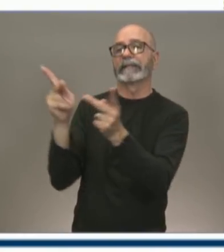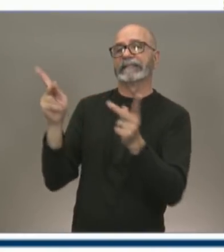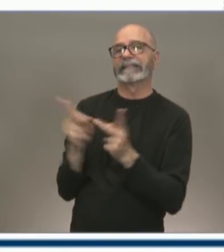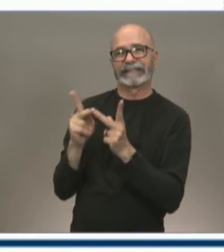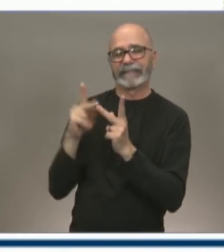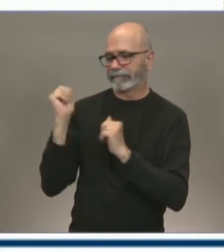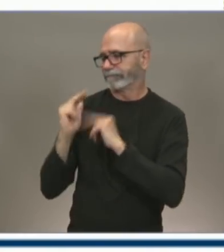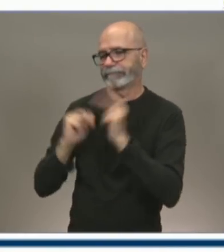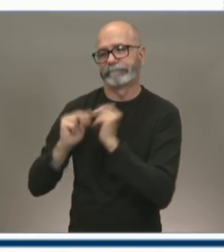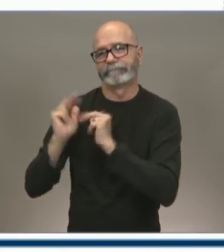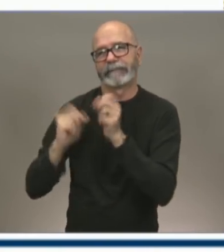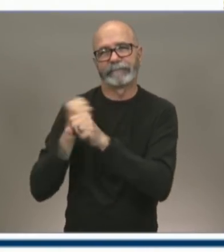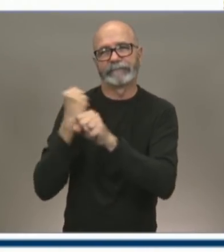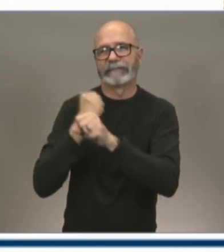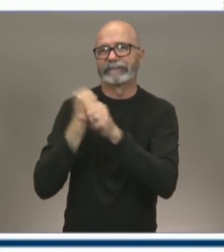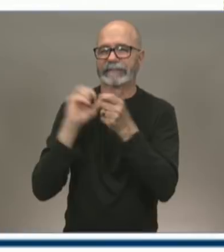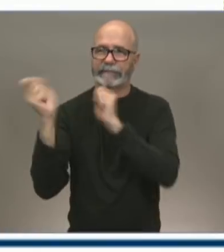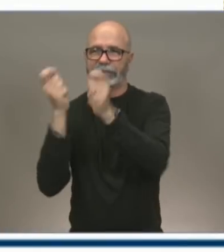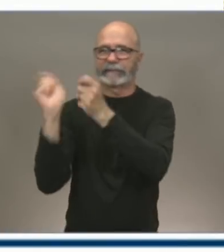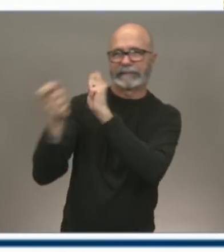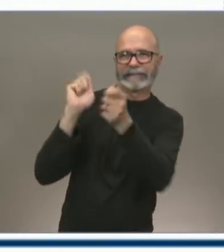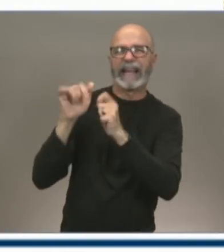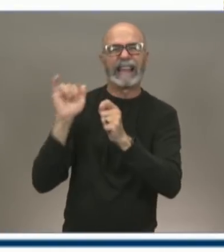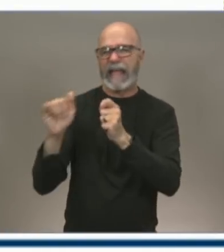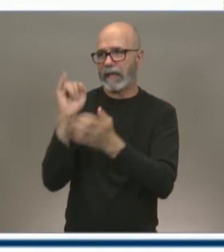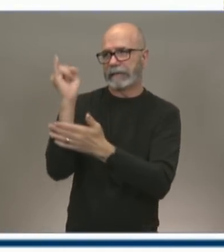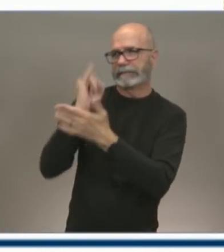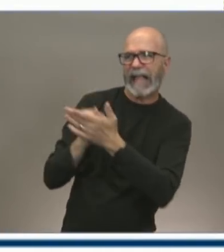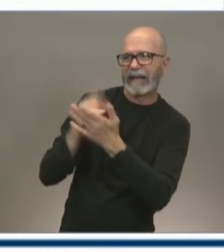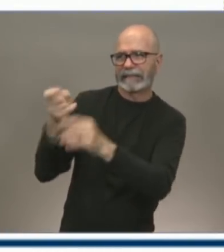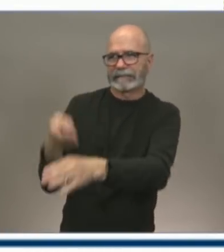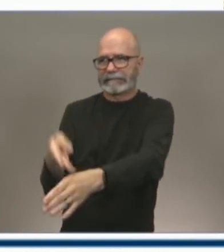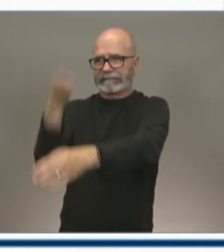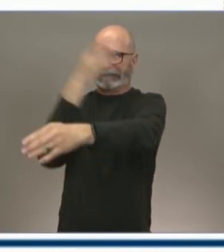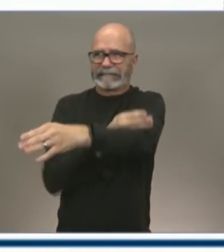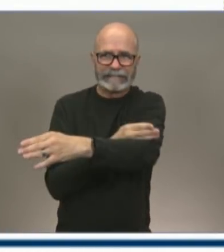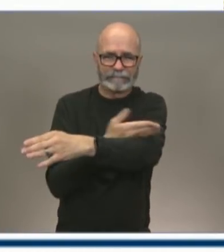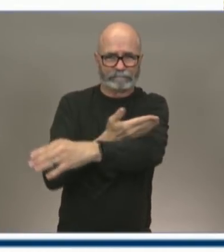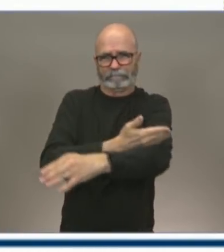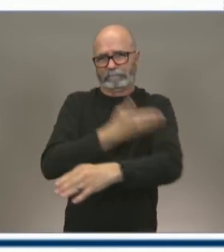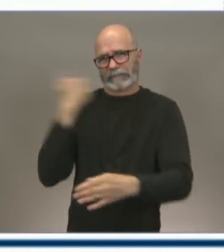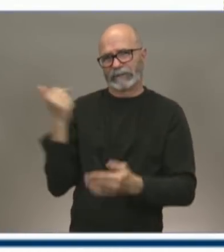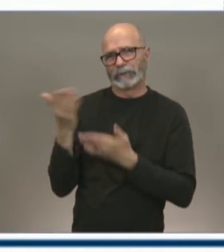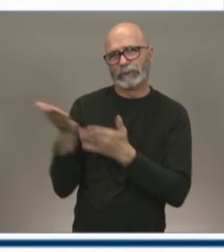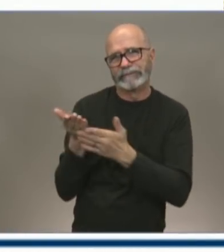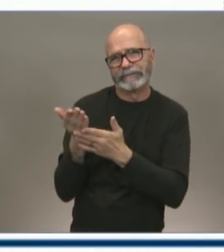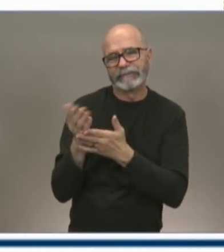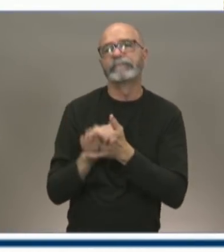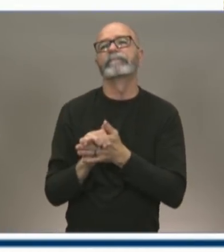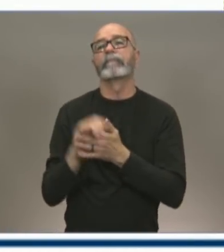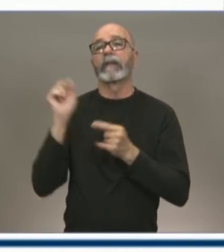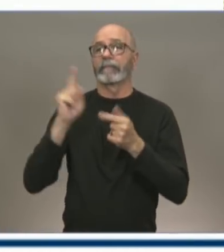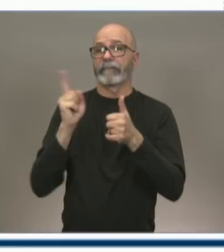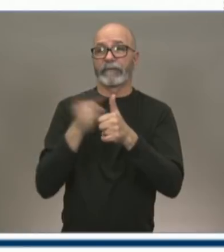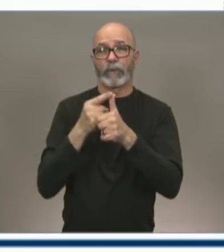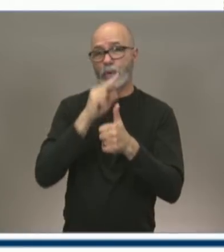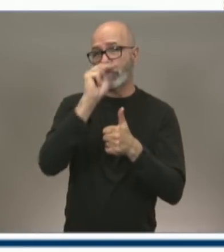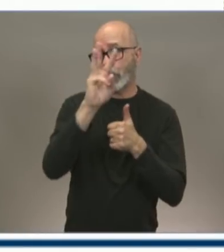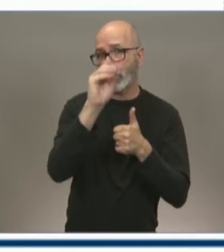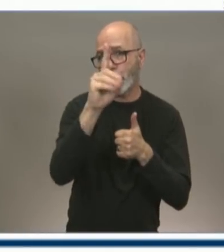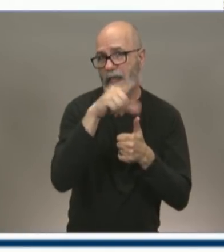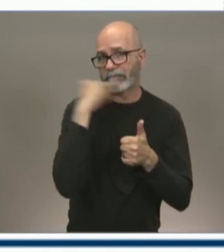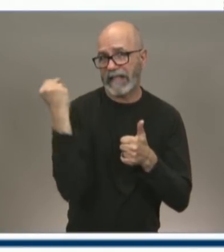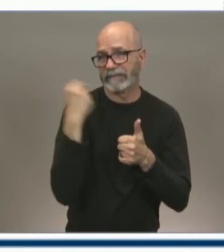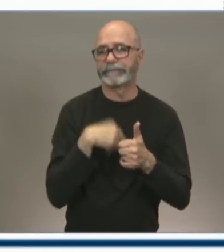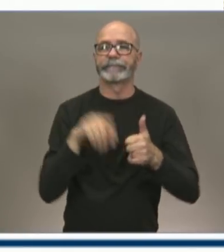on their overall condition and the need to meet best practices. The following 7, Northwood and Halifax,